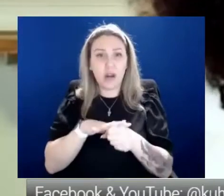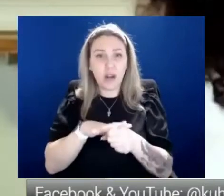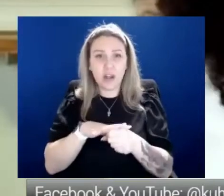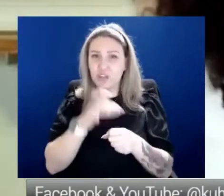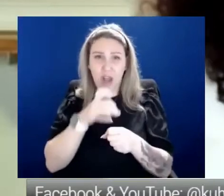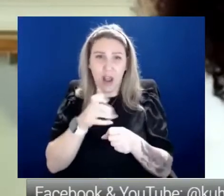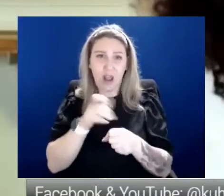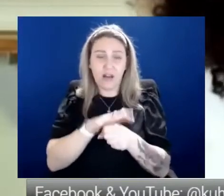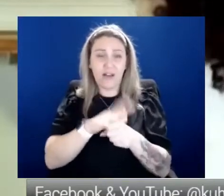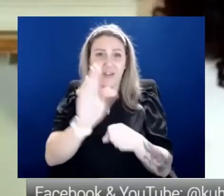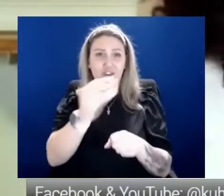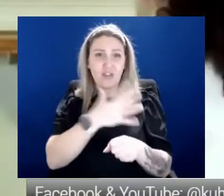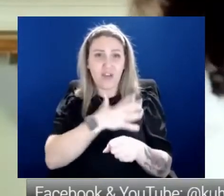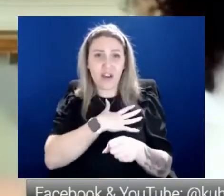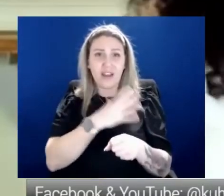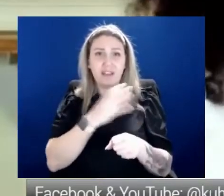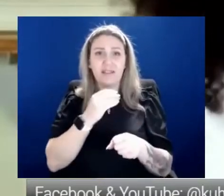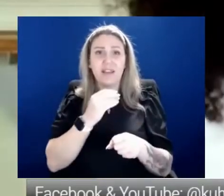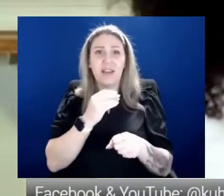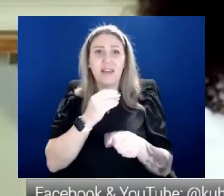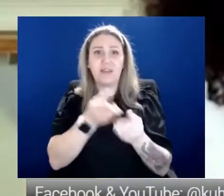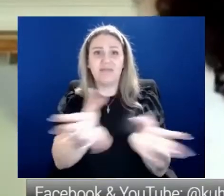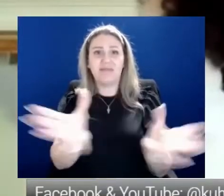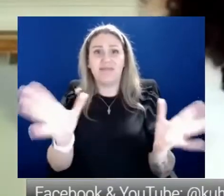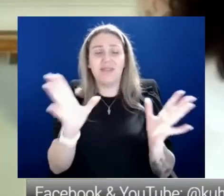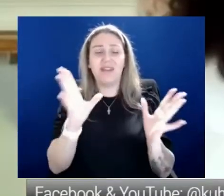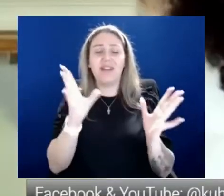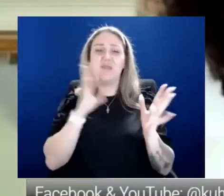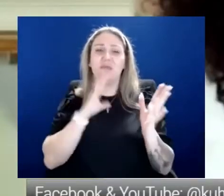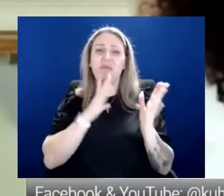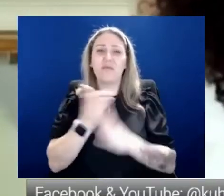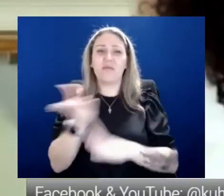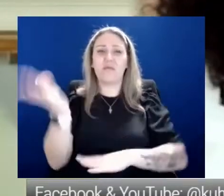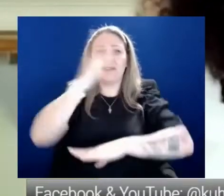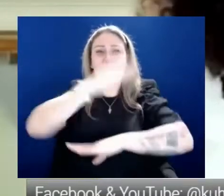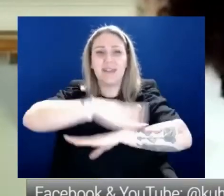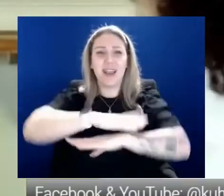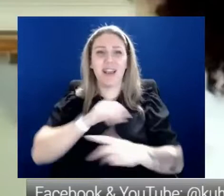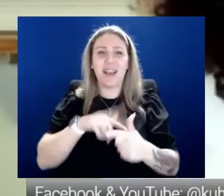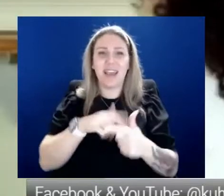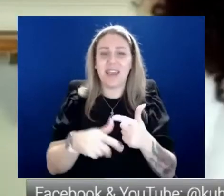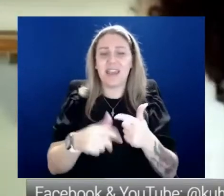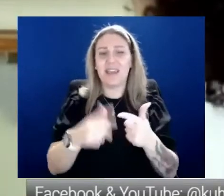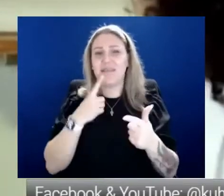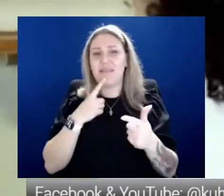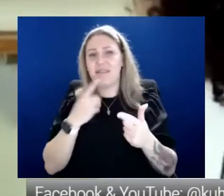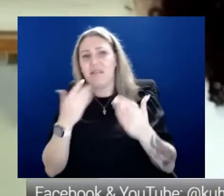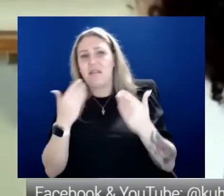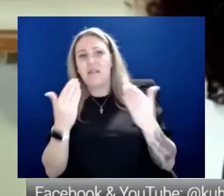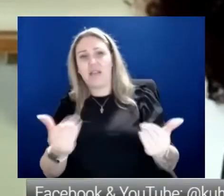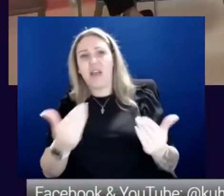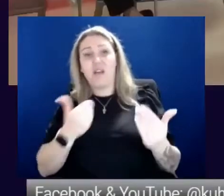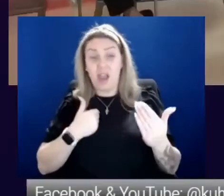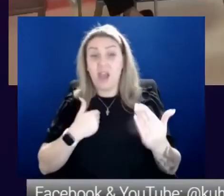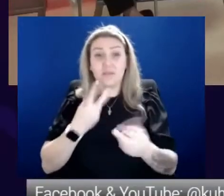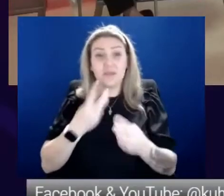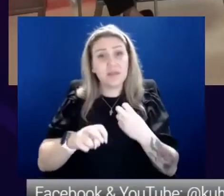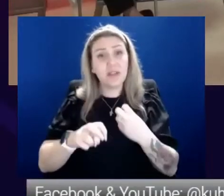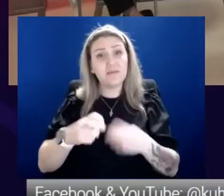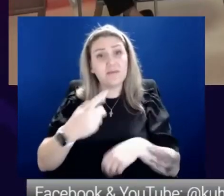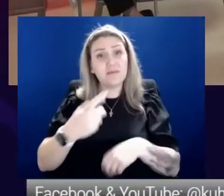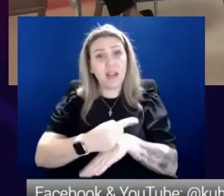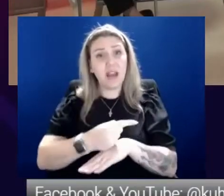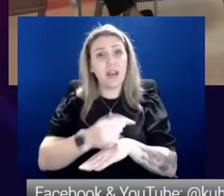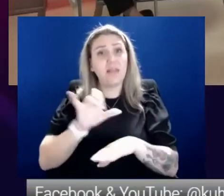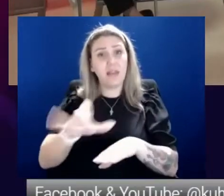and extend that grace throughout the day and allow ourselves to maybe have a harder day as a mom. Such